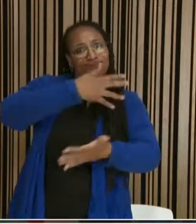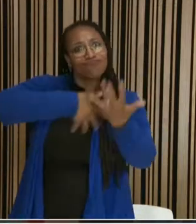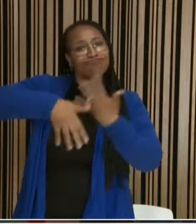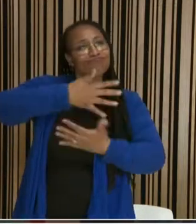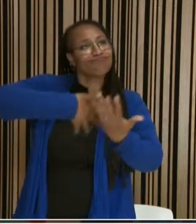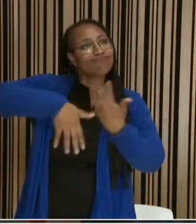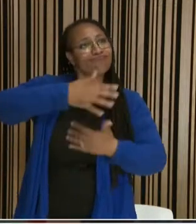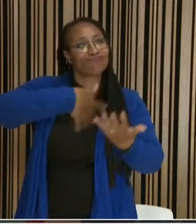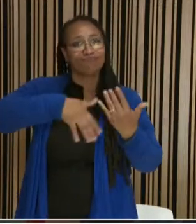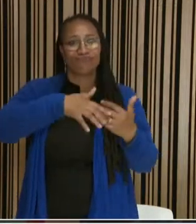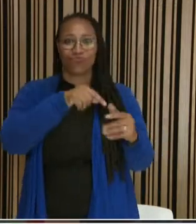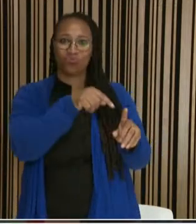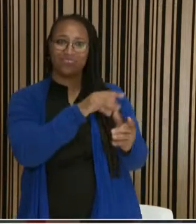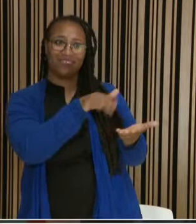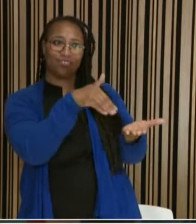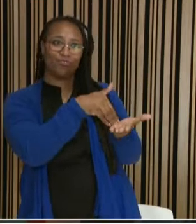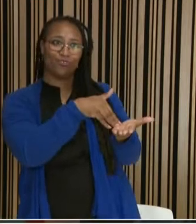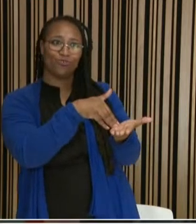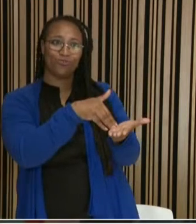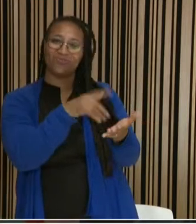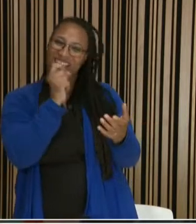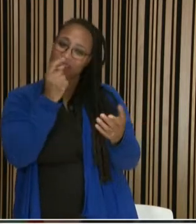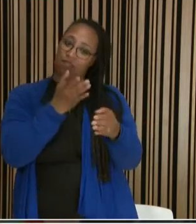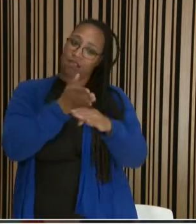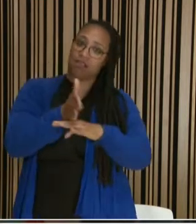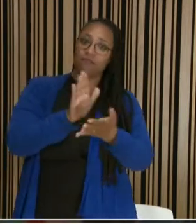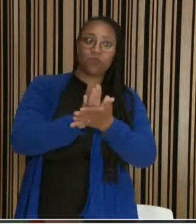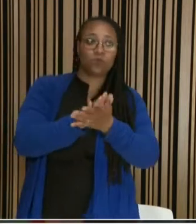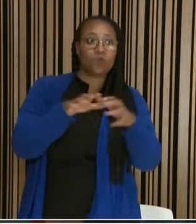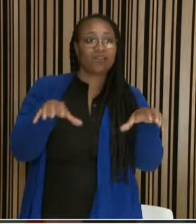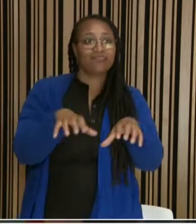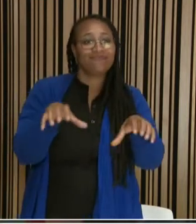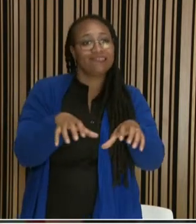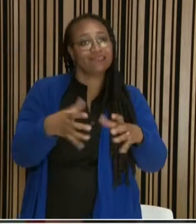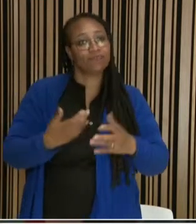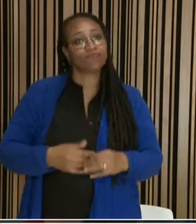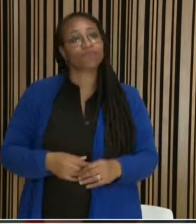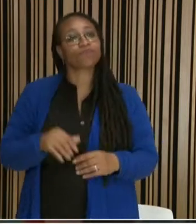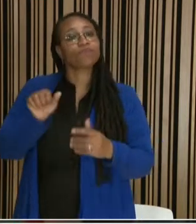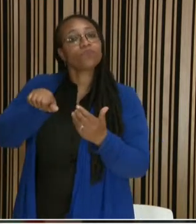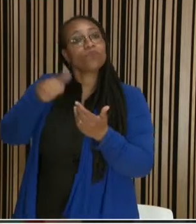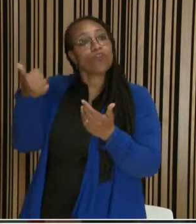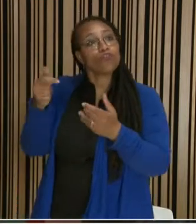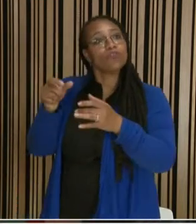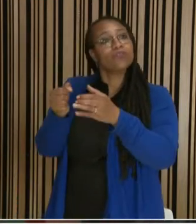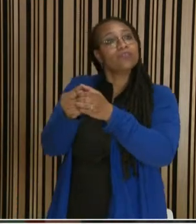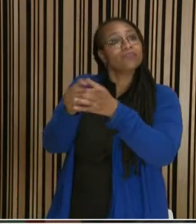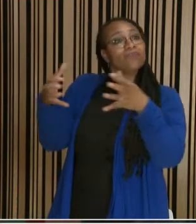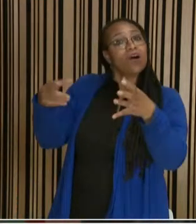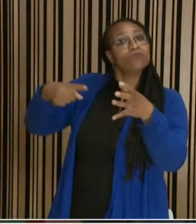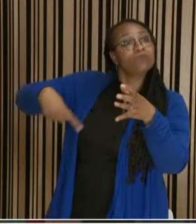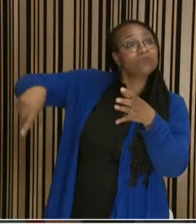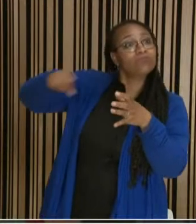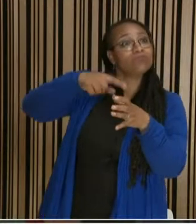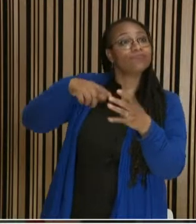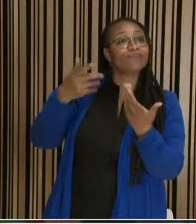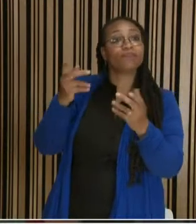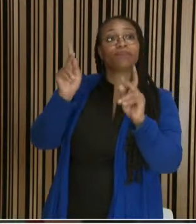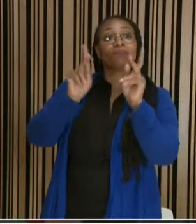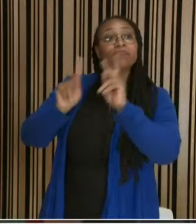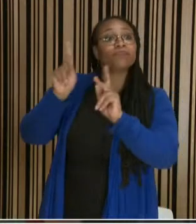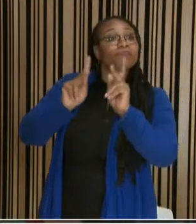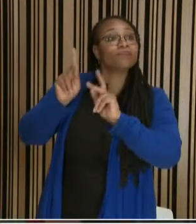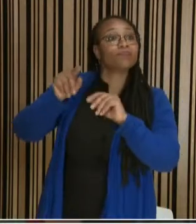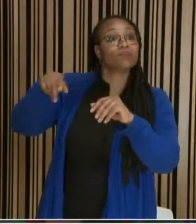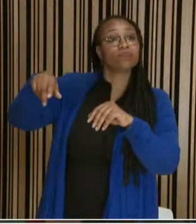My After School DC. We also expand the eligibility for a child care subsidy, which will